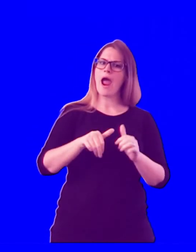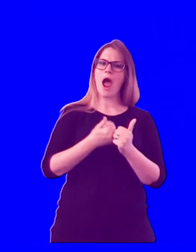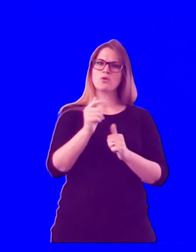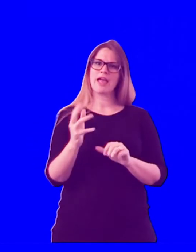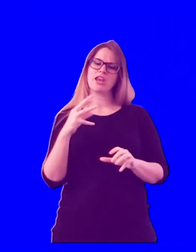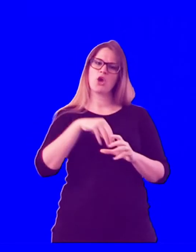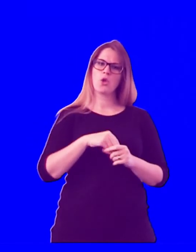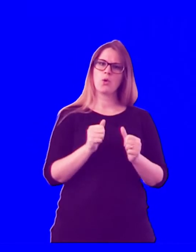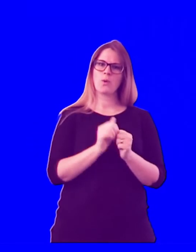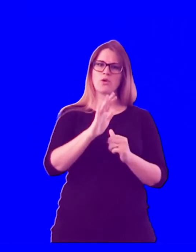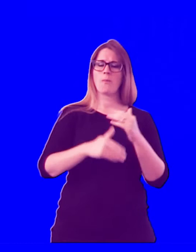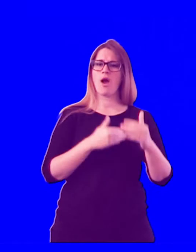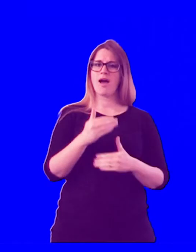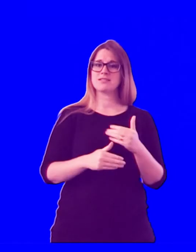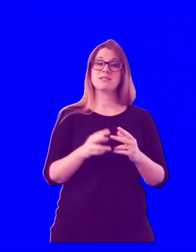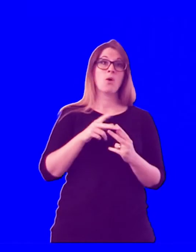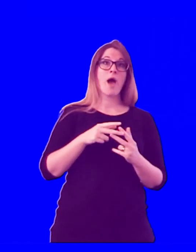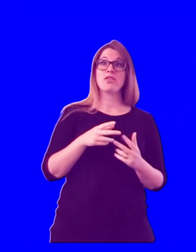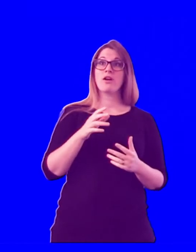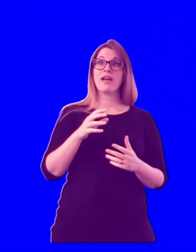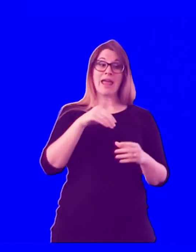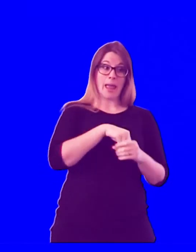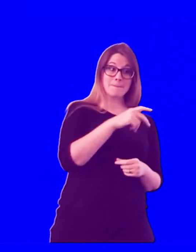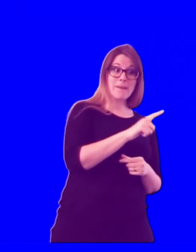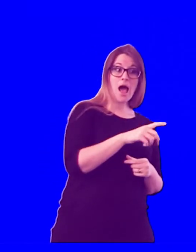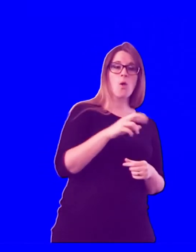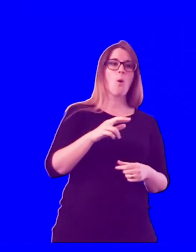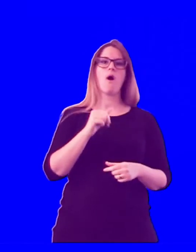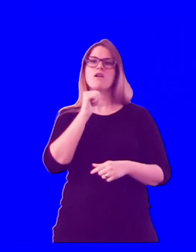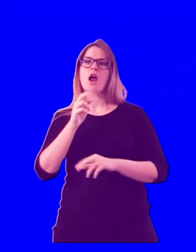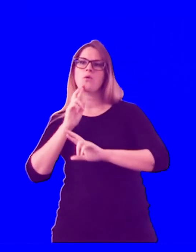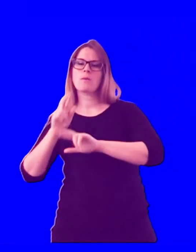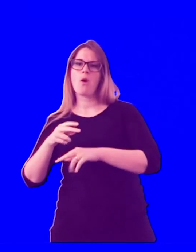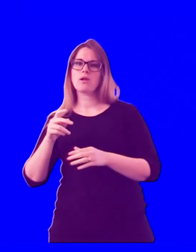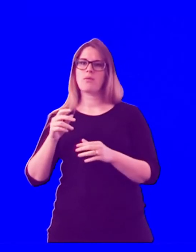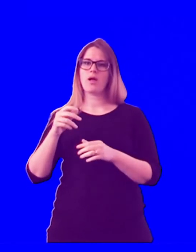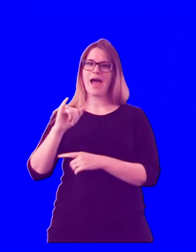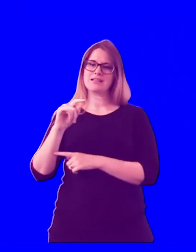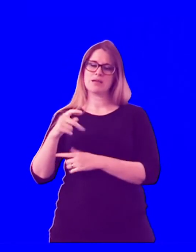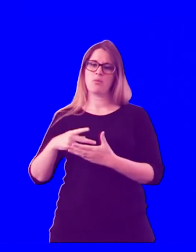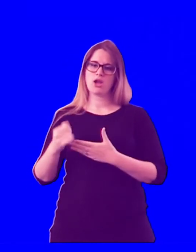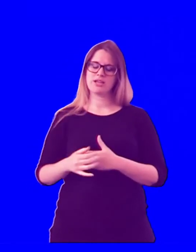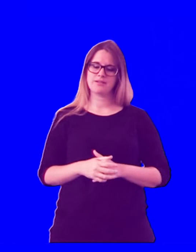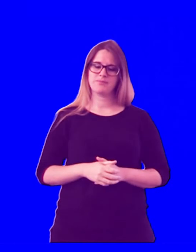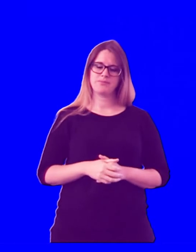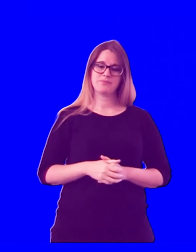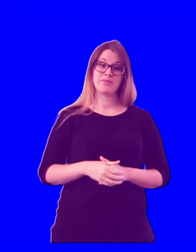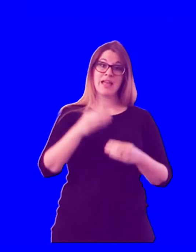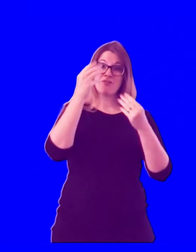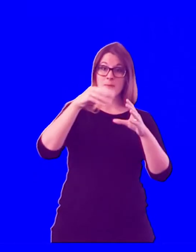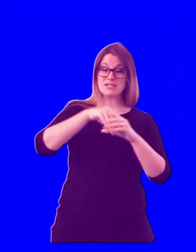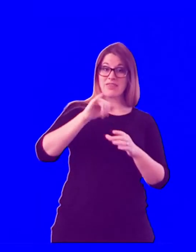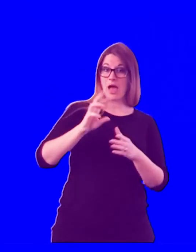it in the process, whether you're in PAL or in a non-reportable IT project. The information on the